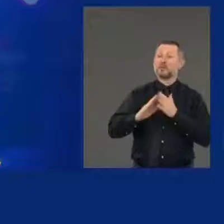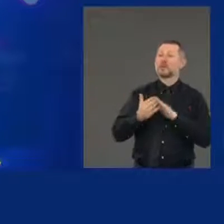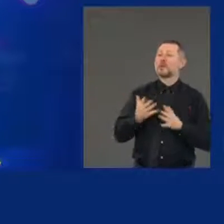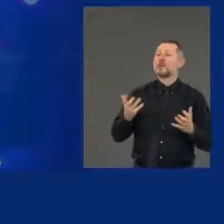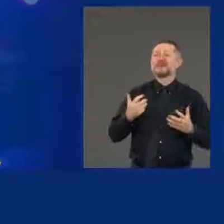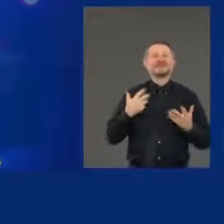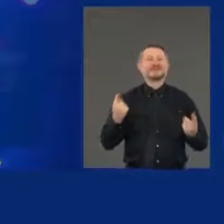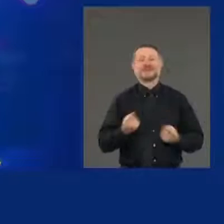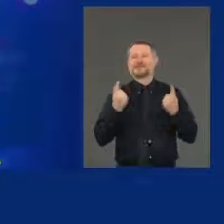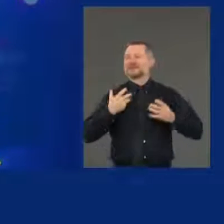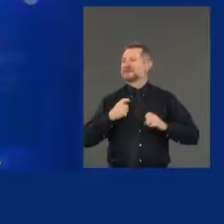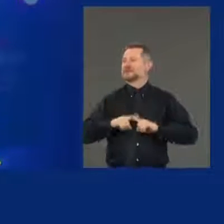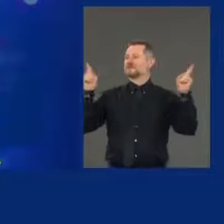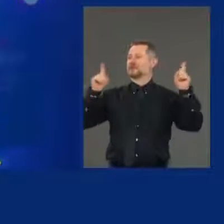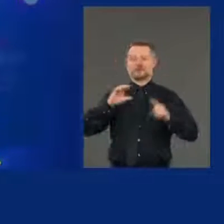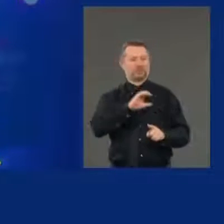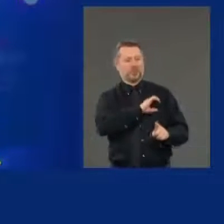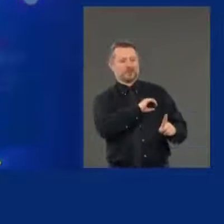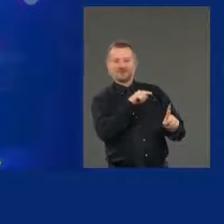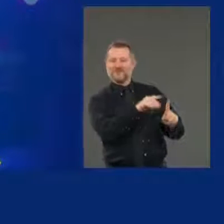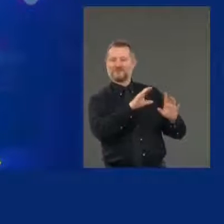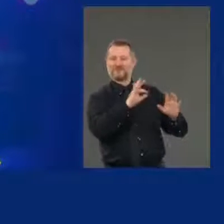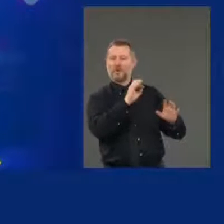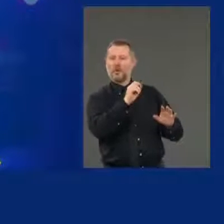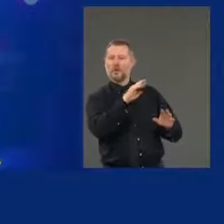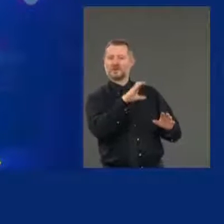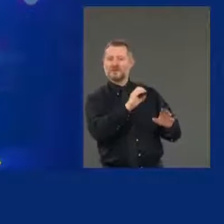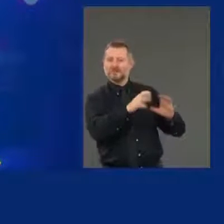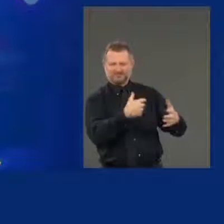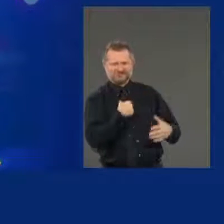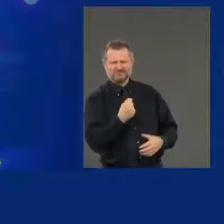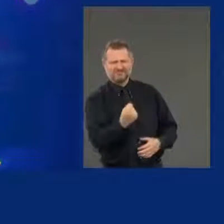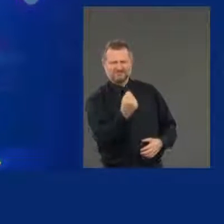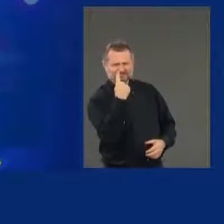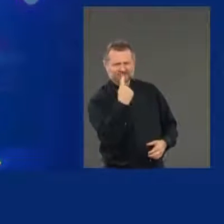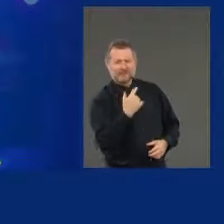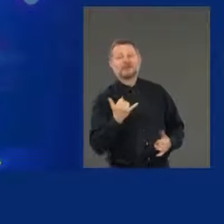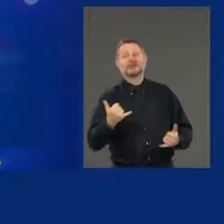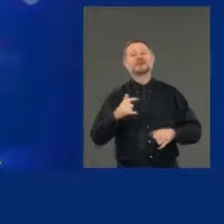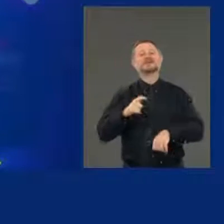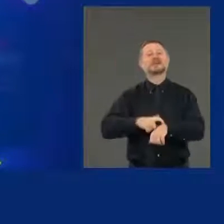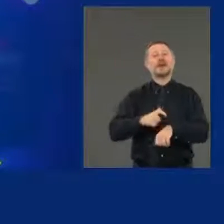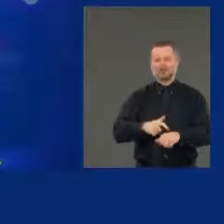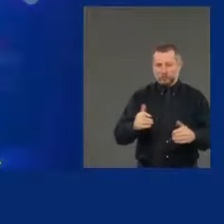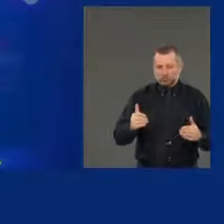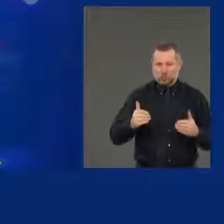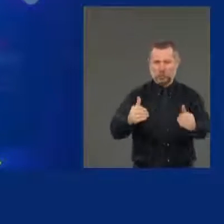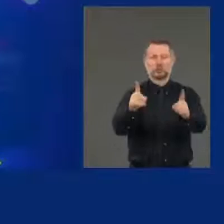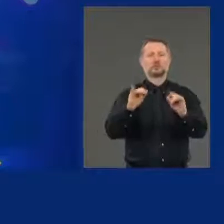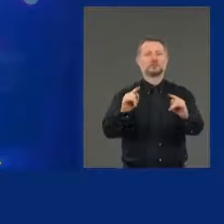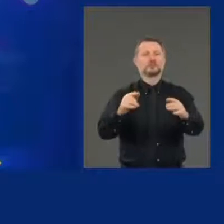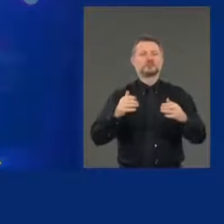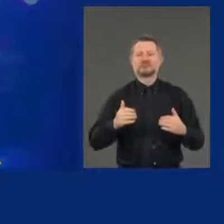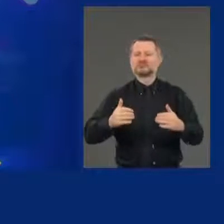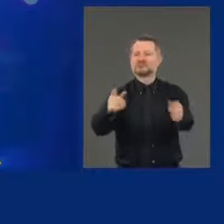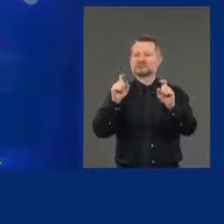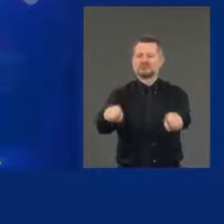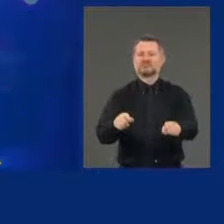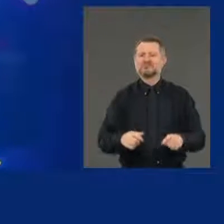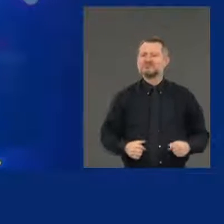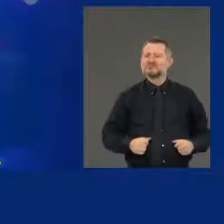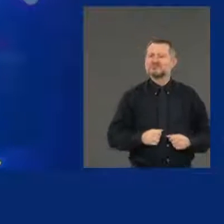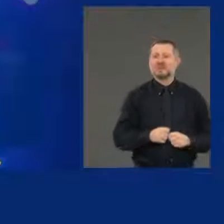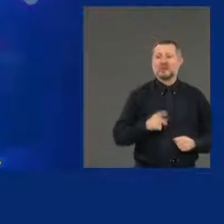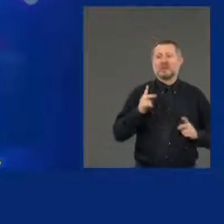force. Great. Now do it. Well, where do we